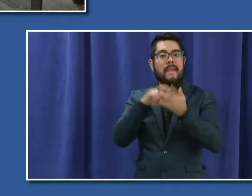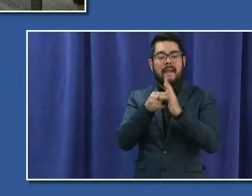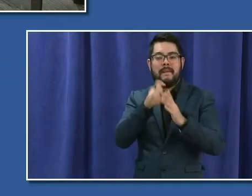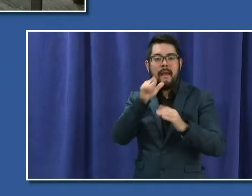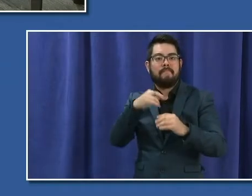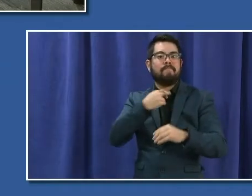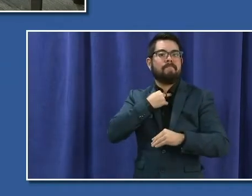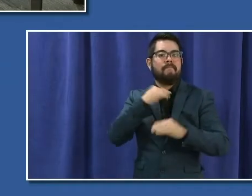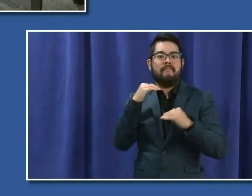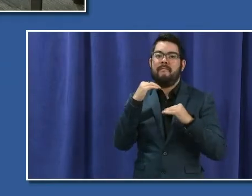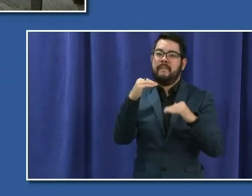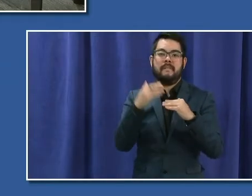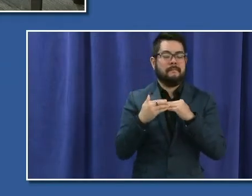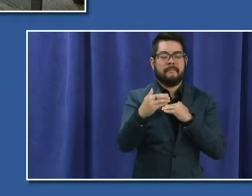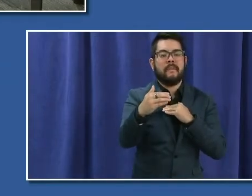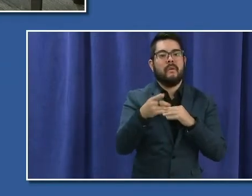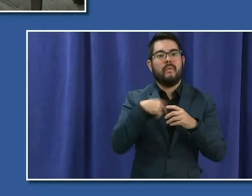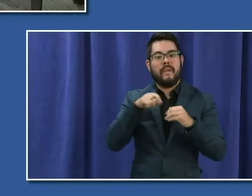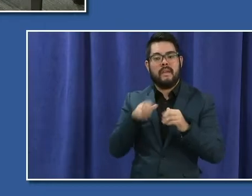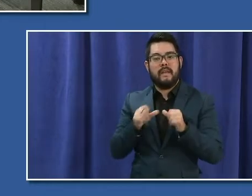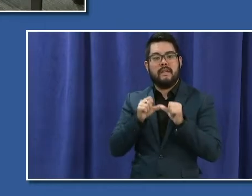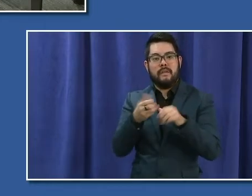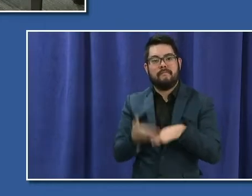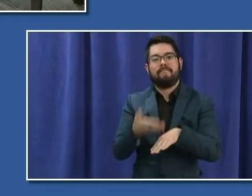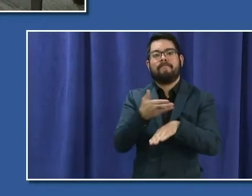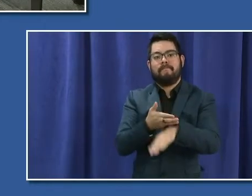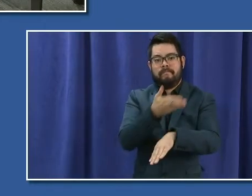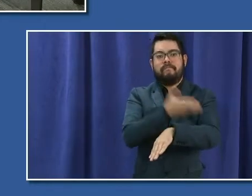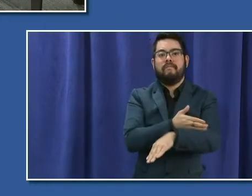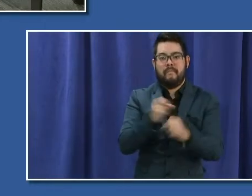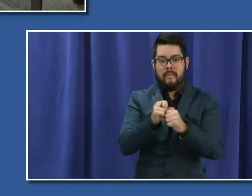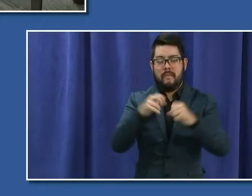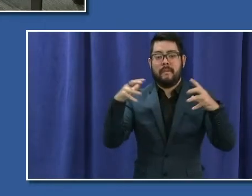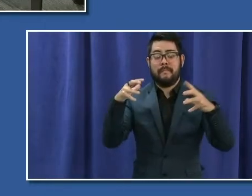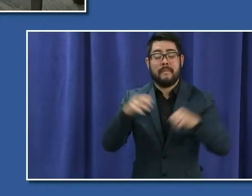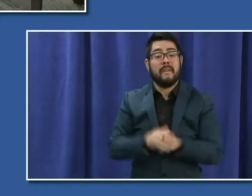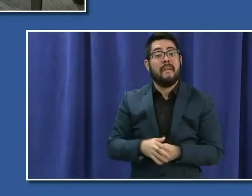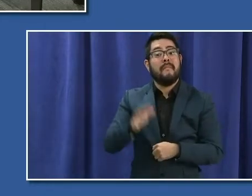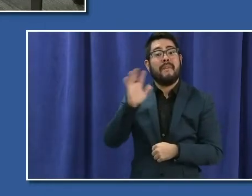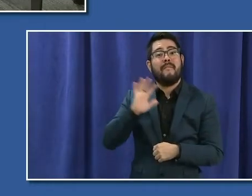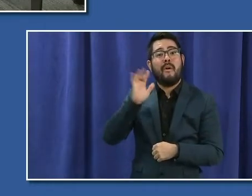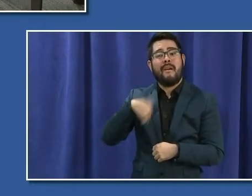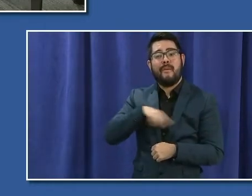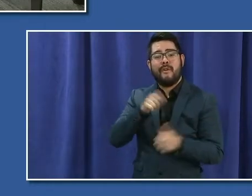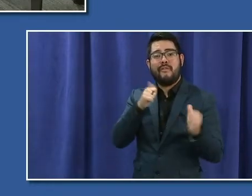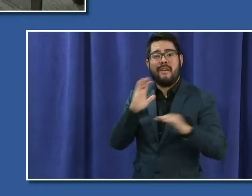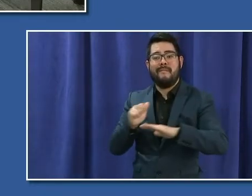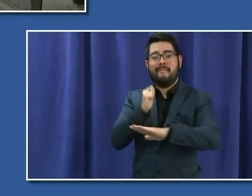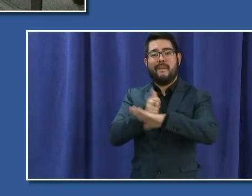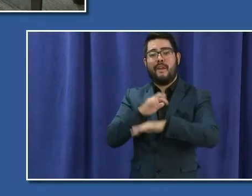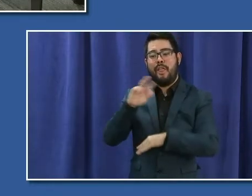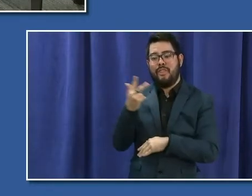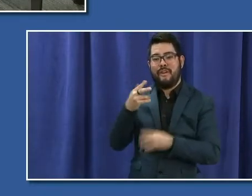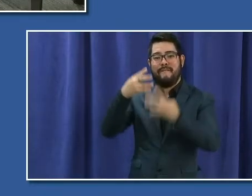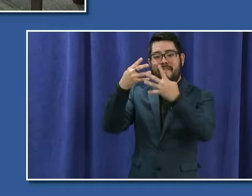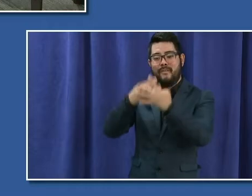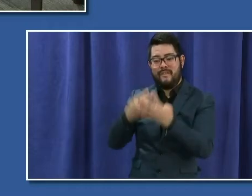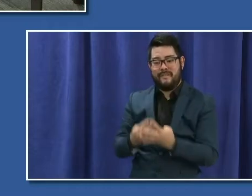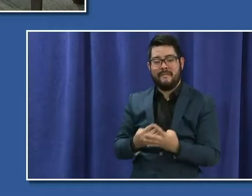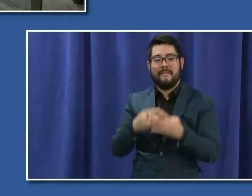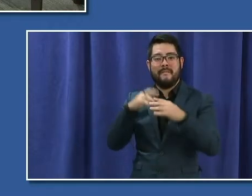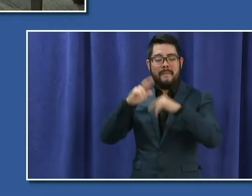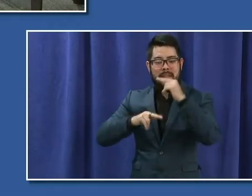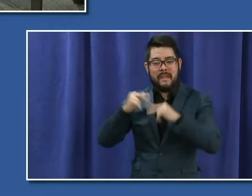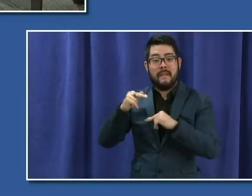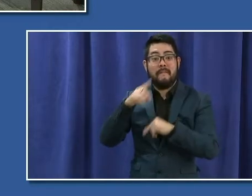So at one time, there was an opportunity to build a 3rd filtration plant on the far north side of the city of Chicago. Maybe that's still something that could